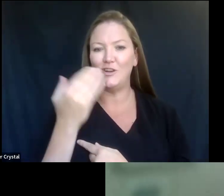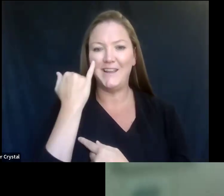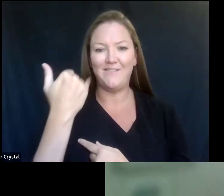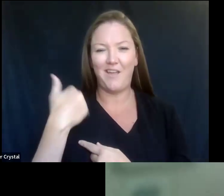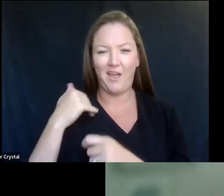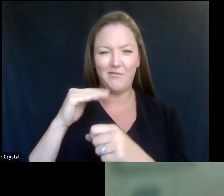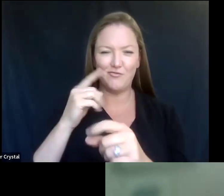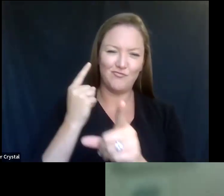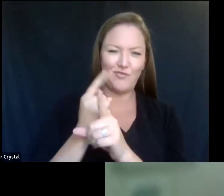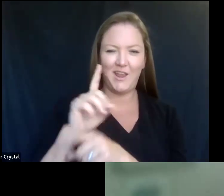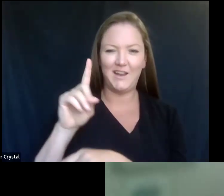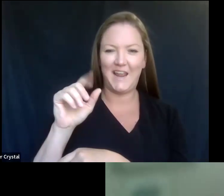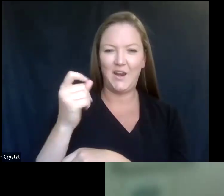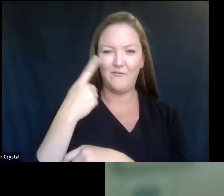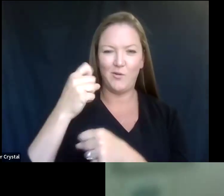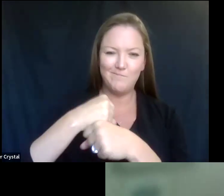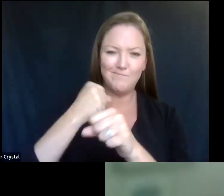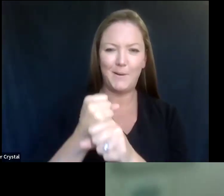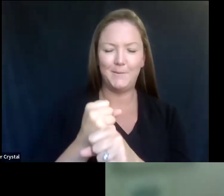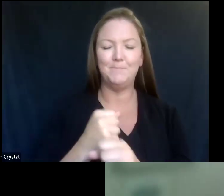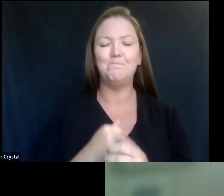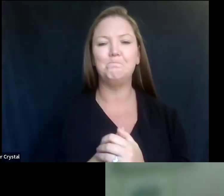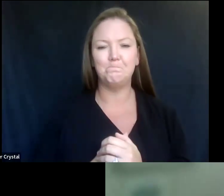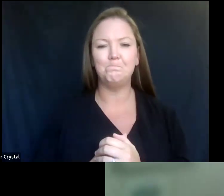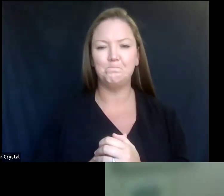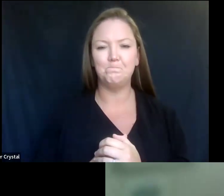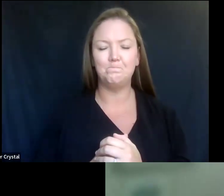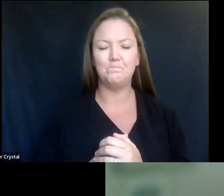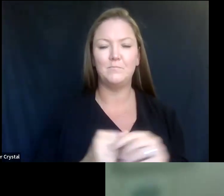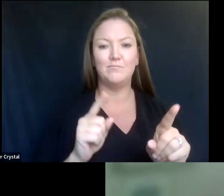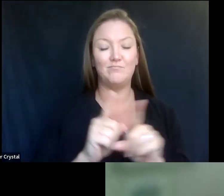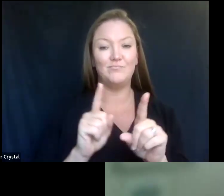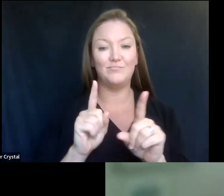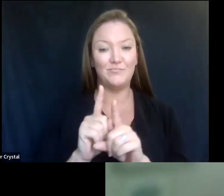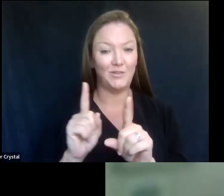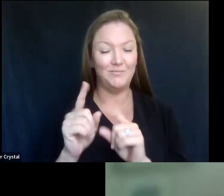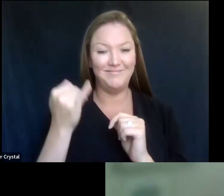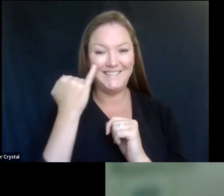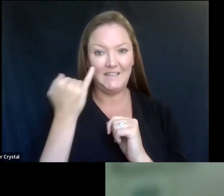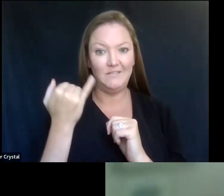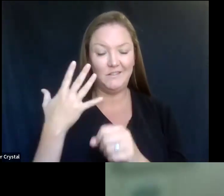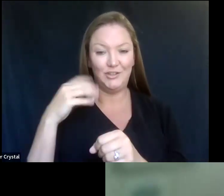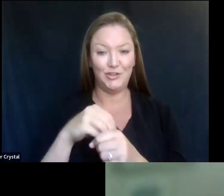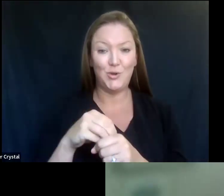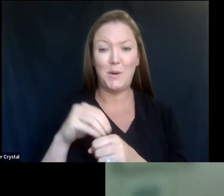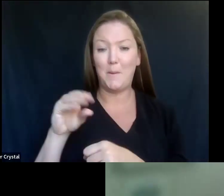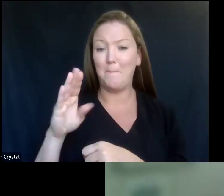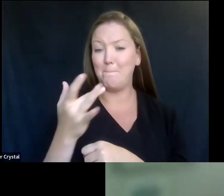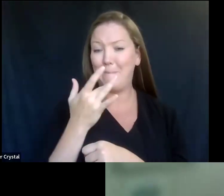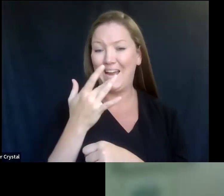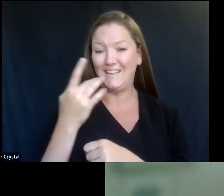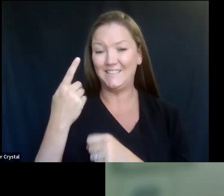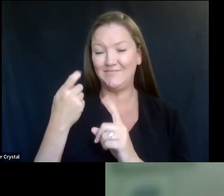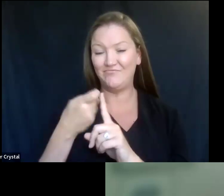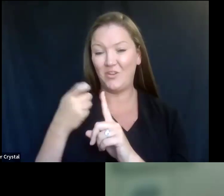is used to create them, and they carry the biases of the humans that do that. So we need to be